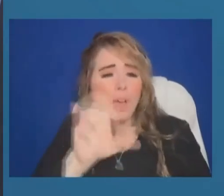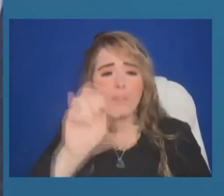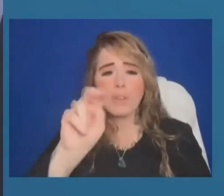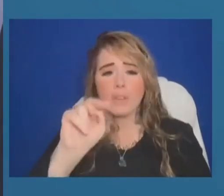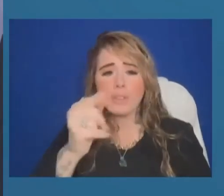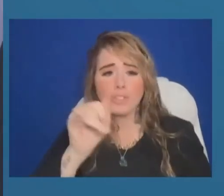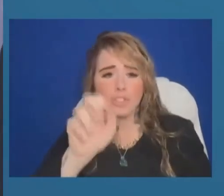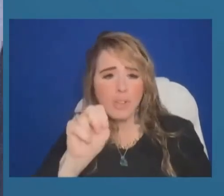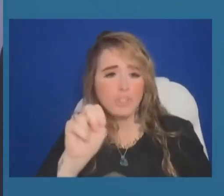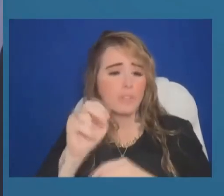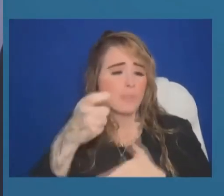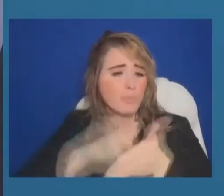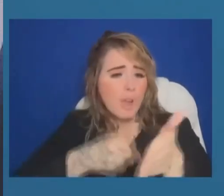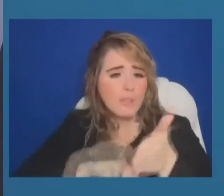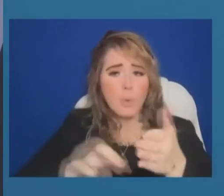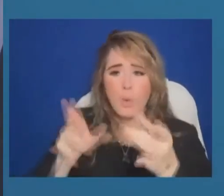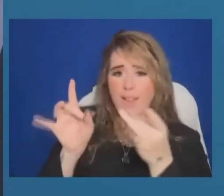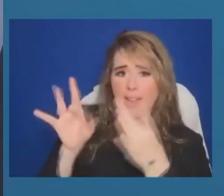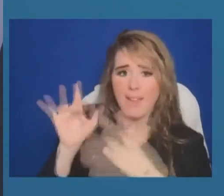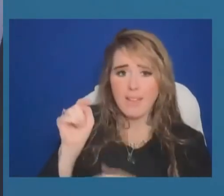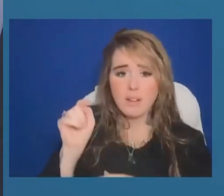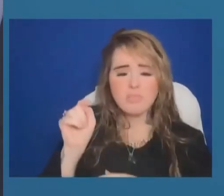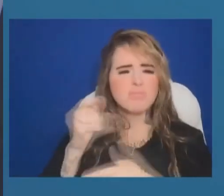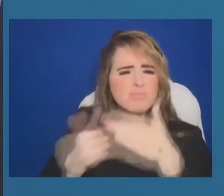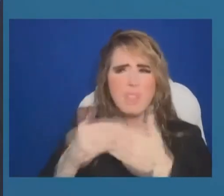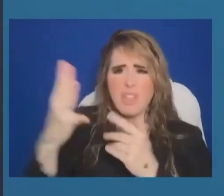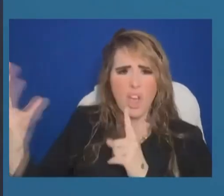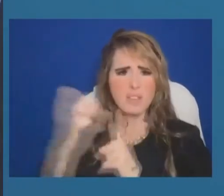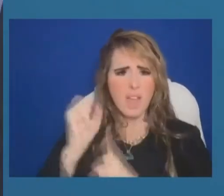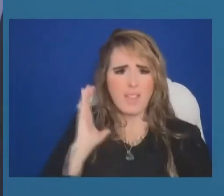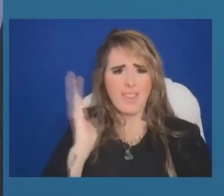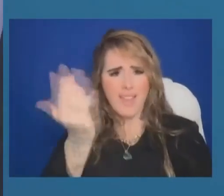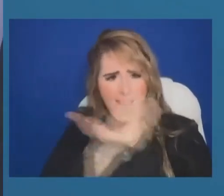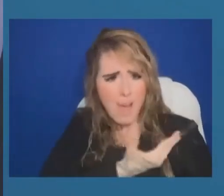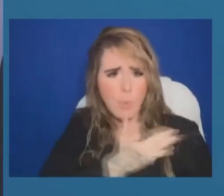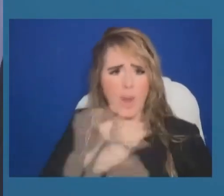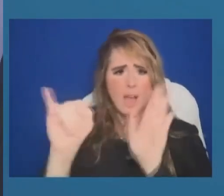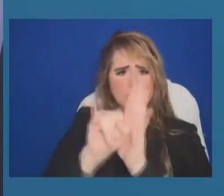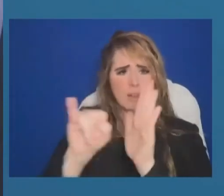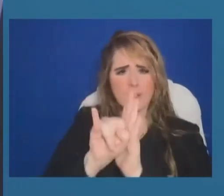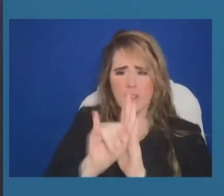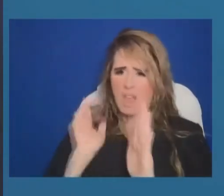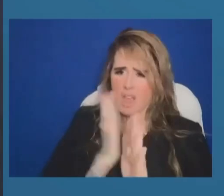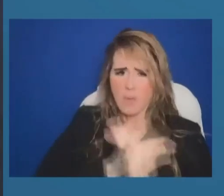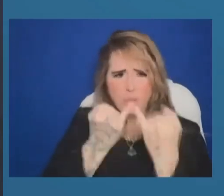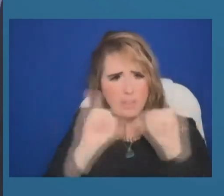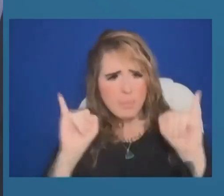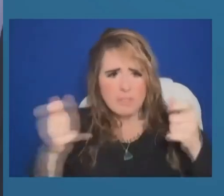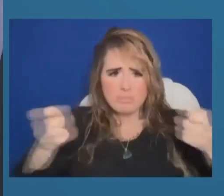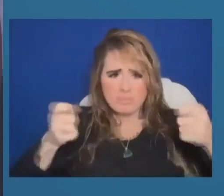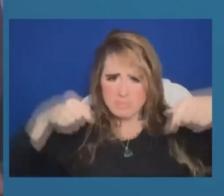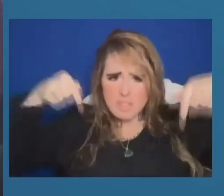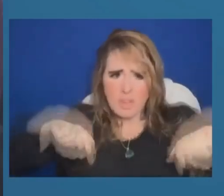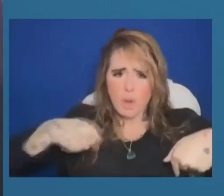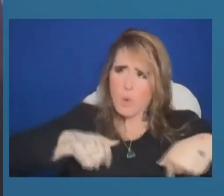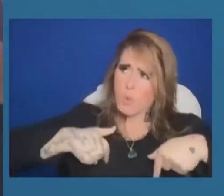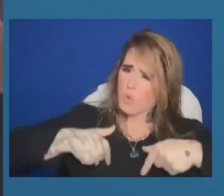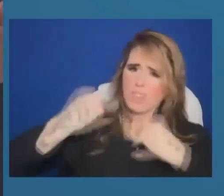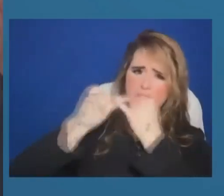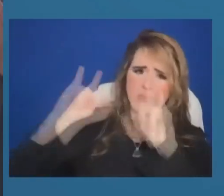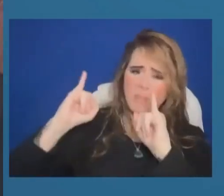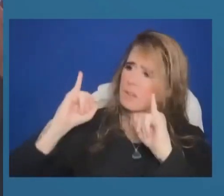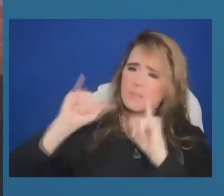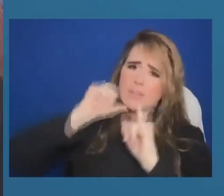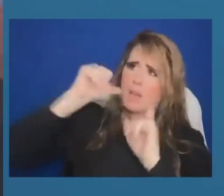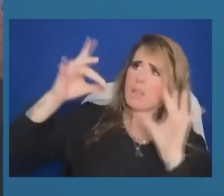hate it. This is an attack on our sovereign identity, our independence from Washington. And this is,